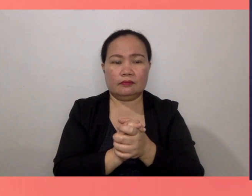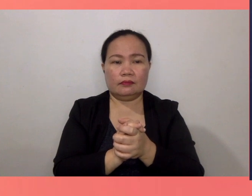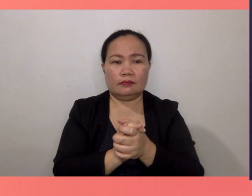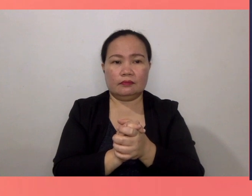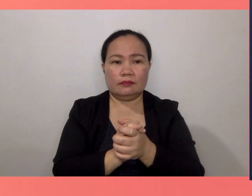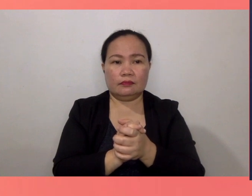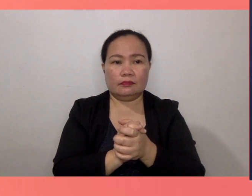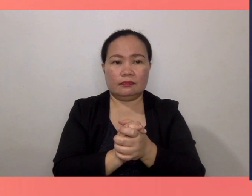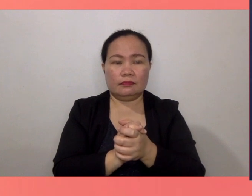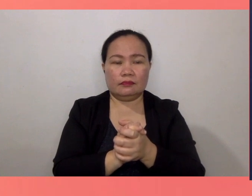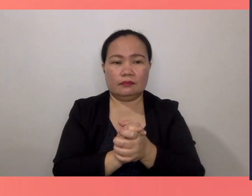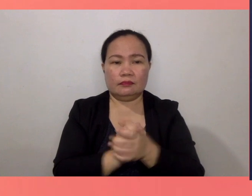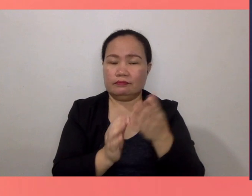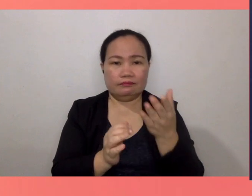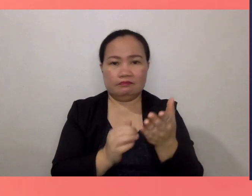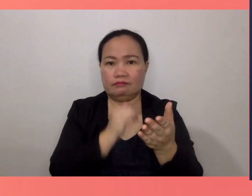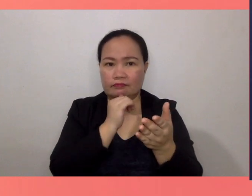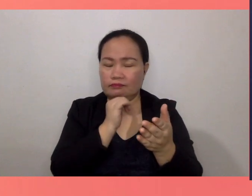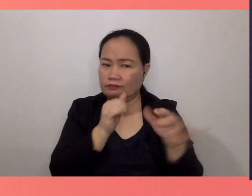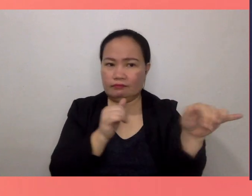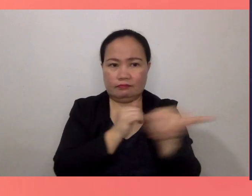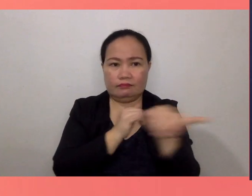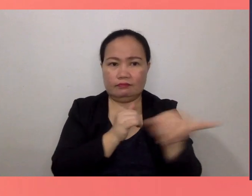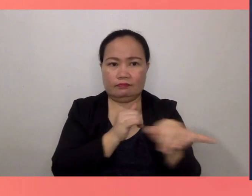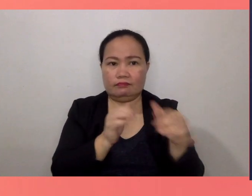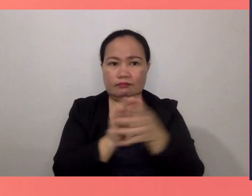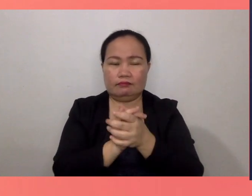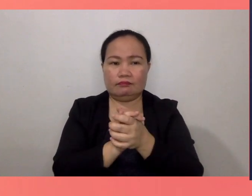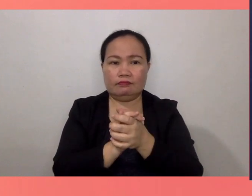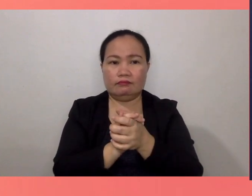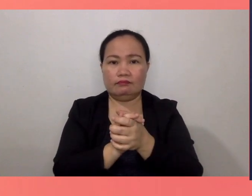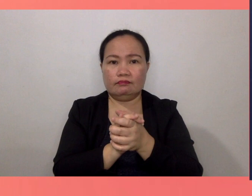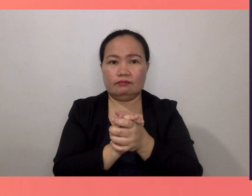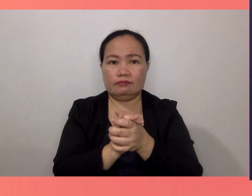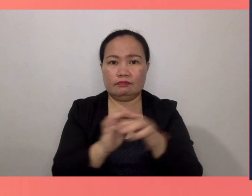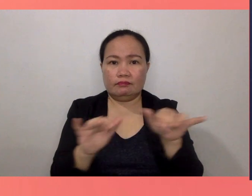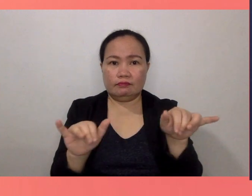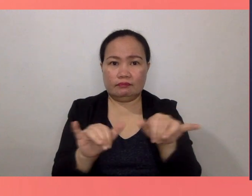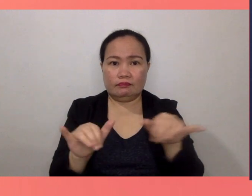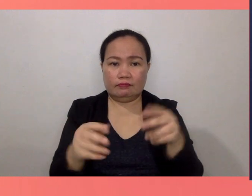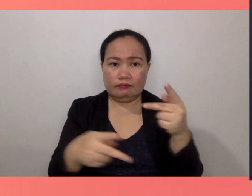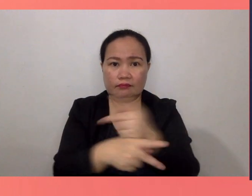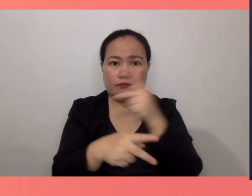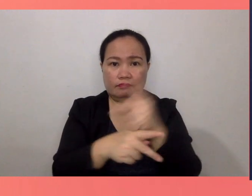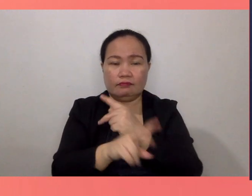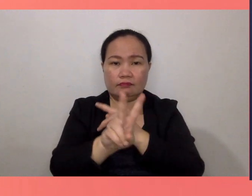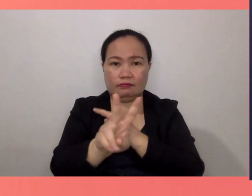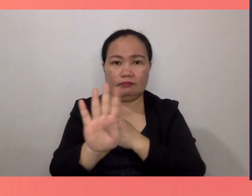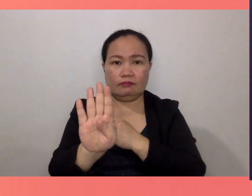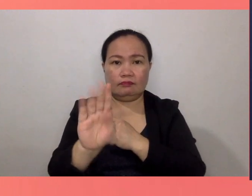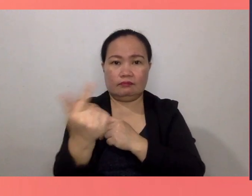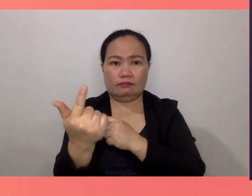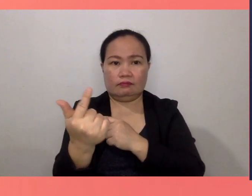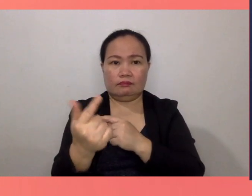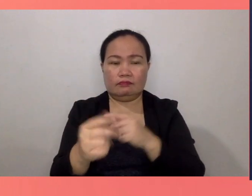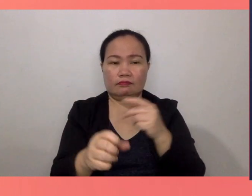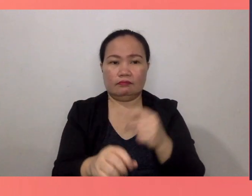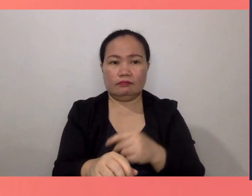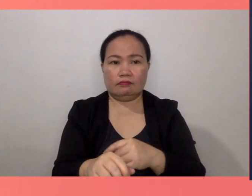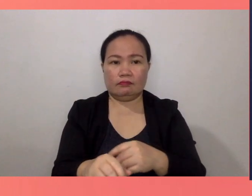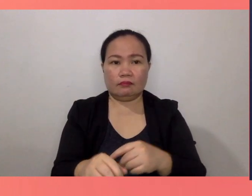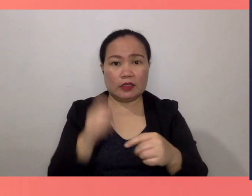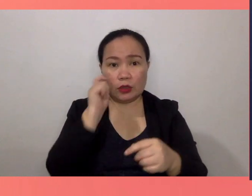plus 3. Dito, hindi. So, ito ay kagaya ng multiplying of two binomials. So, pwede tayo gumamit